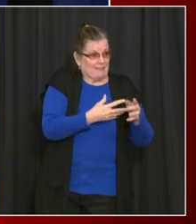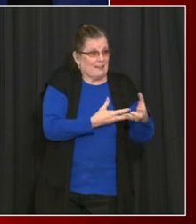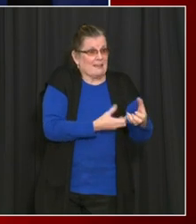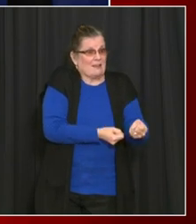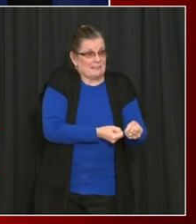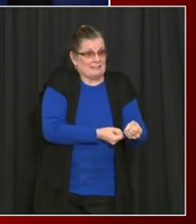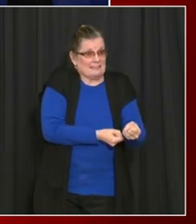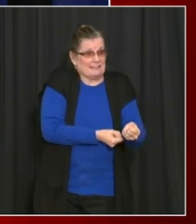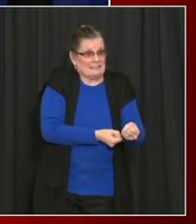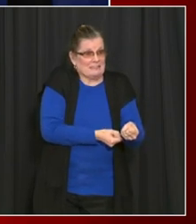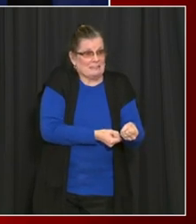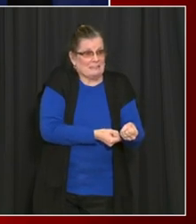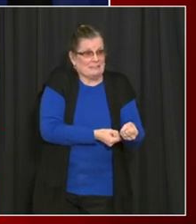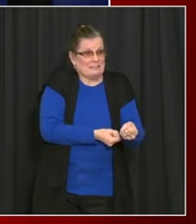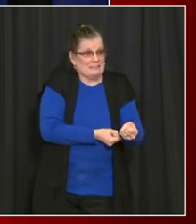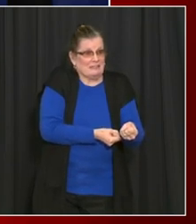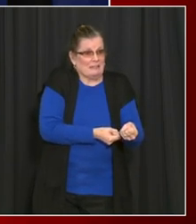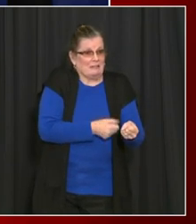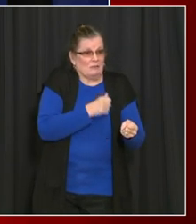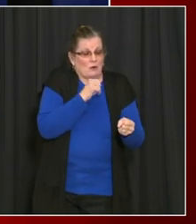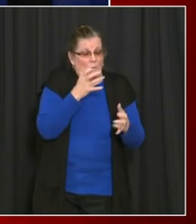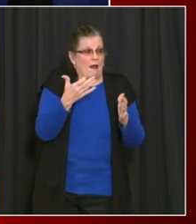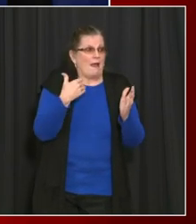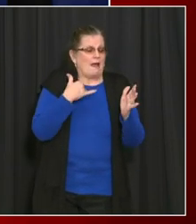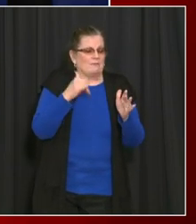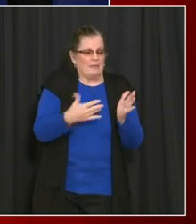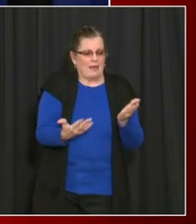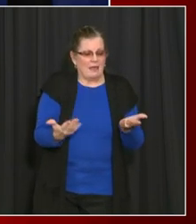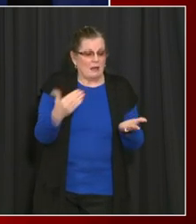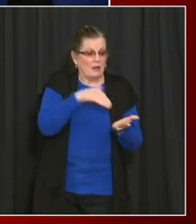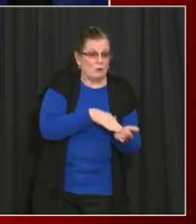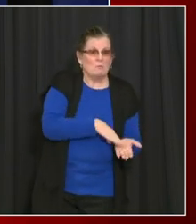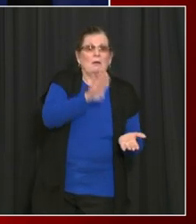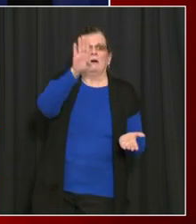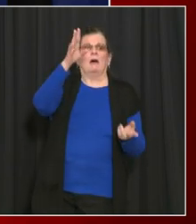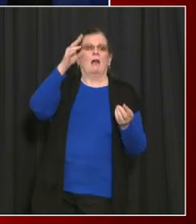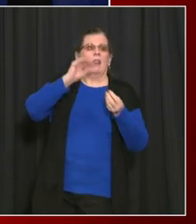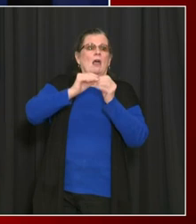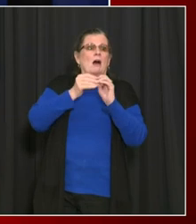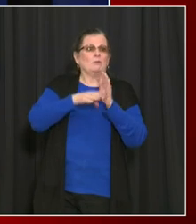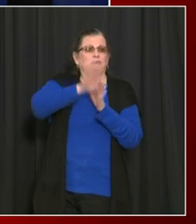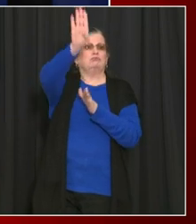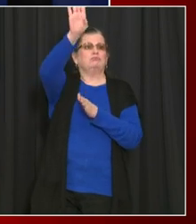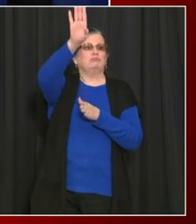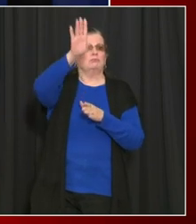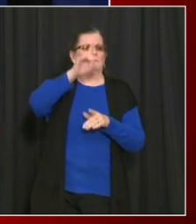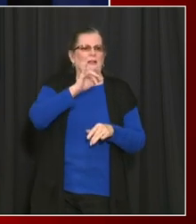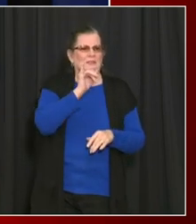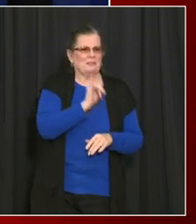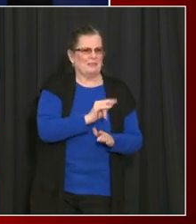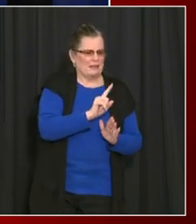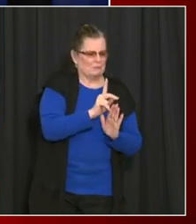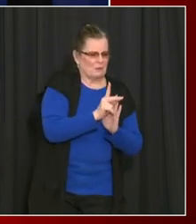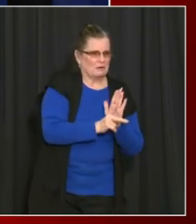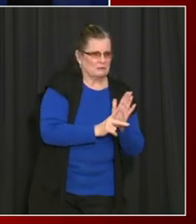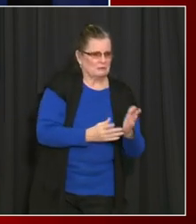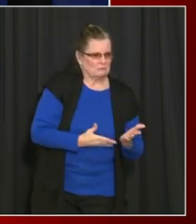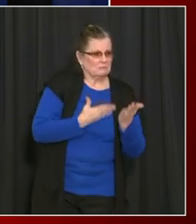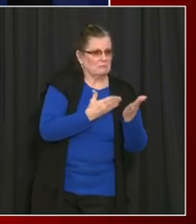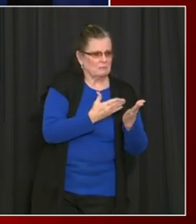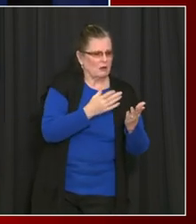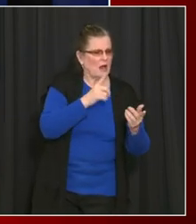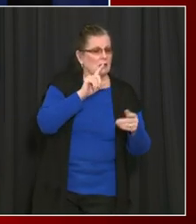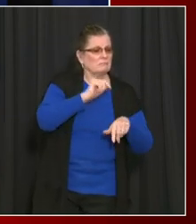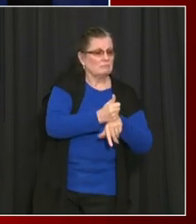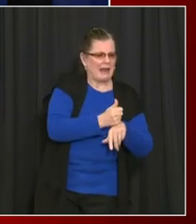rebound in infections? And that's where these policy recommendations come from. So when we're having these